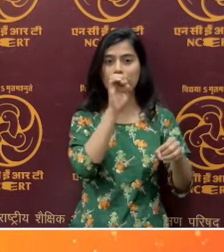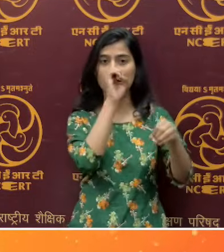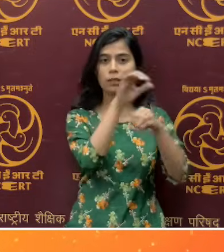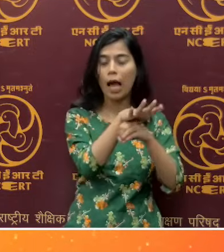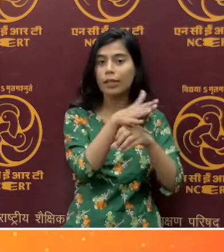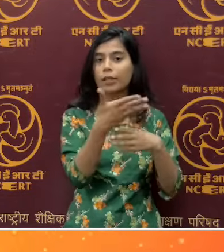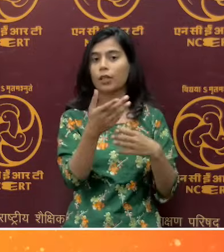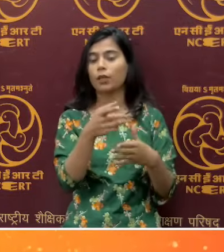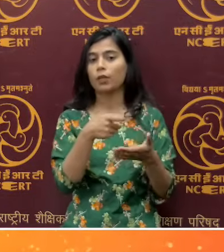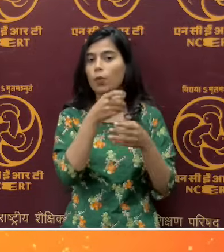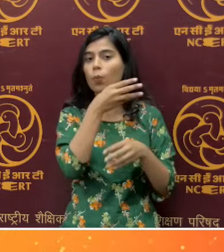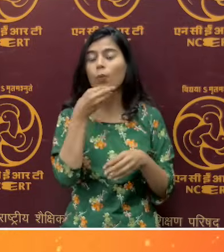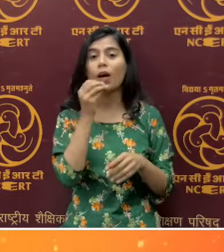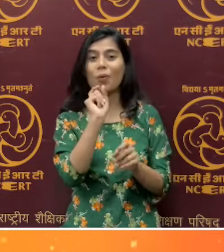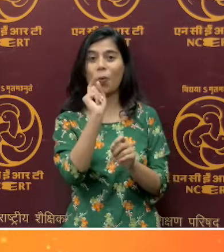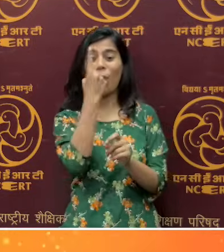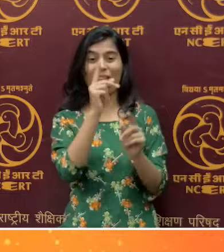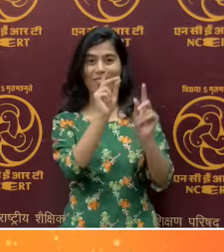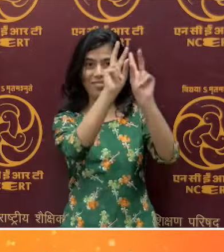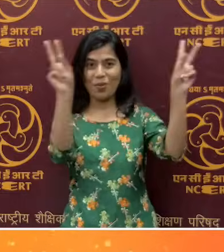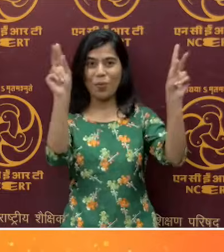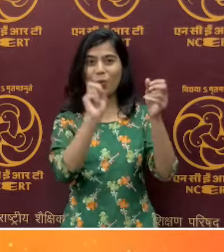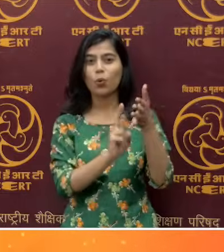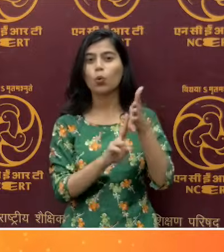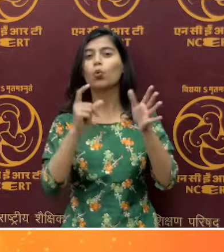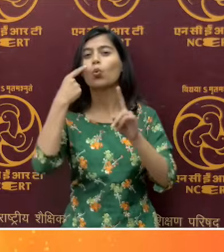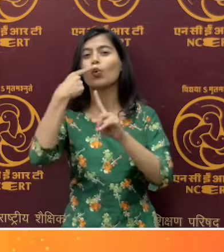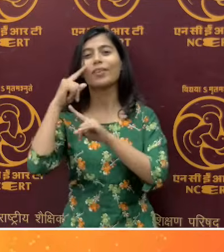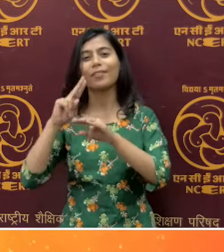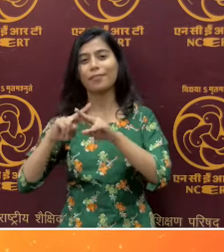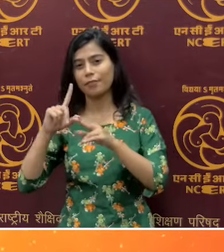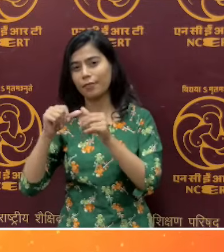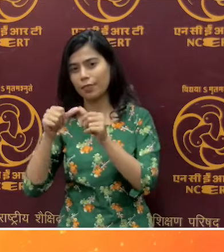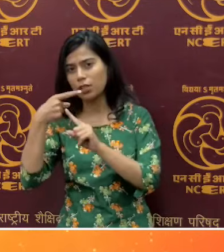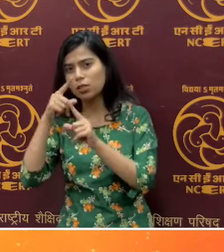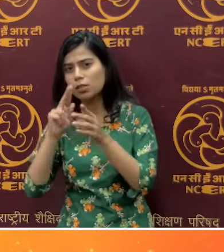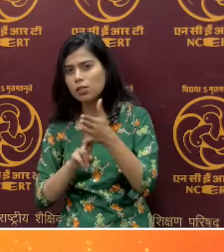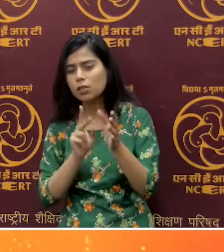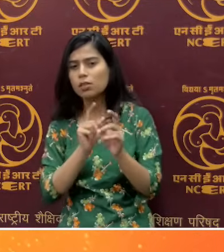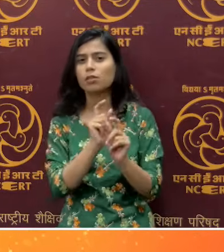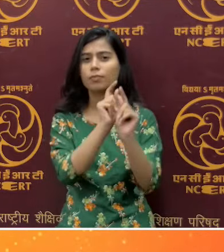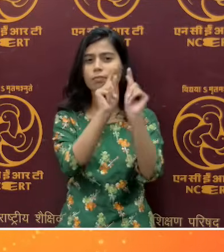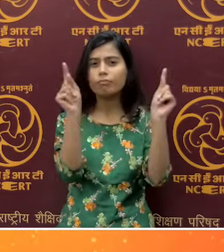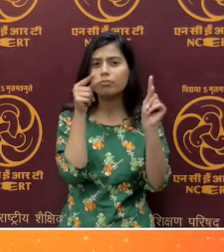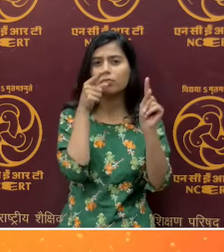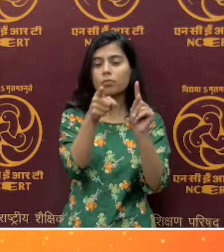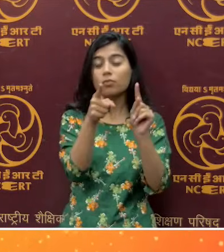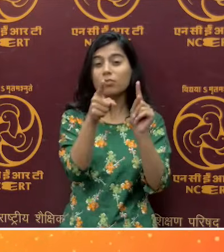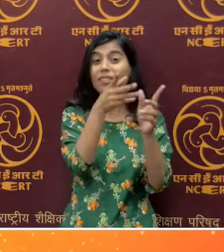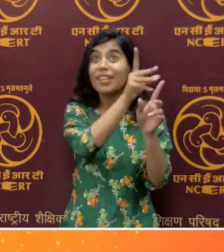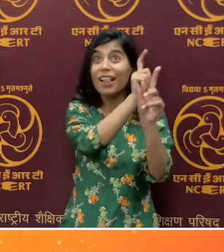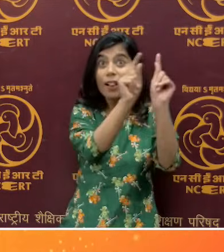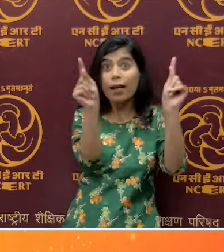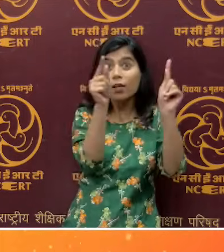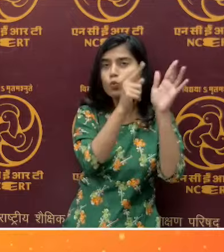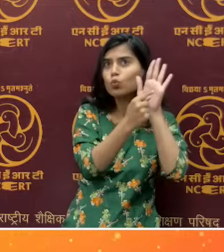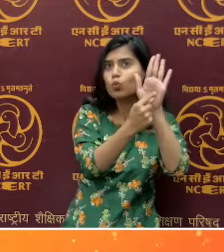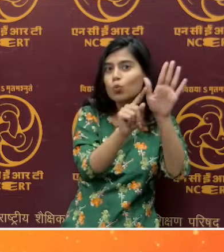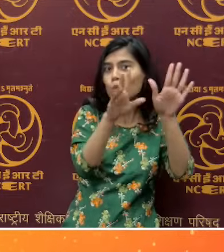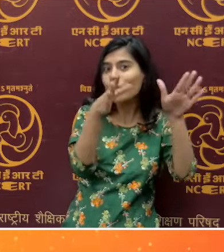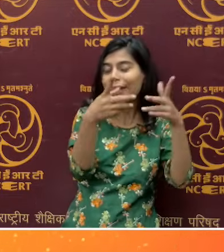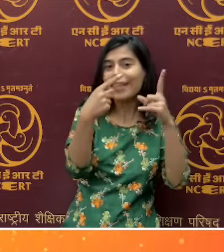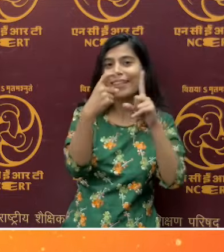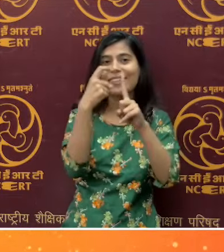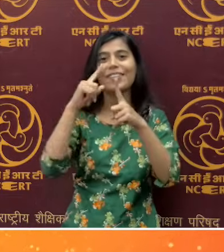can see one notification here, and I click on notification. Here I can see Devesh Chauhan sends a request. Here I can see all